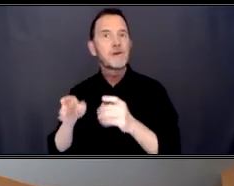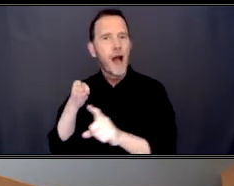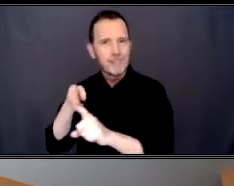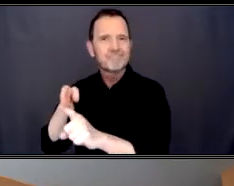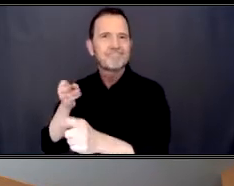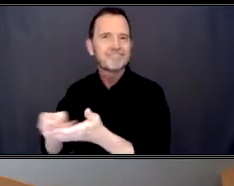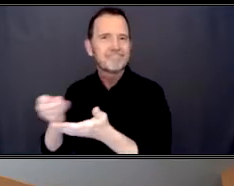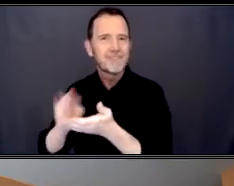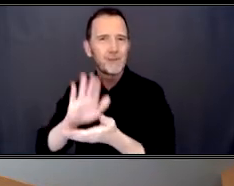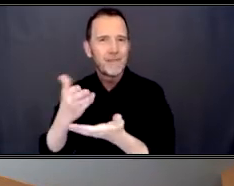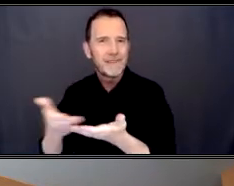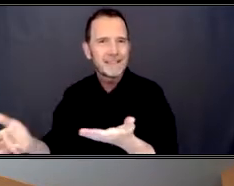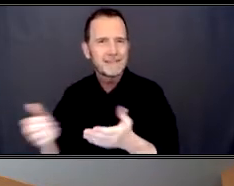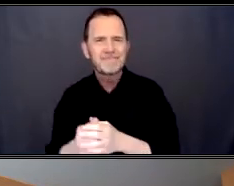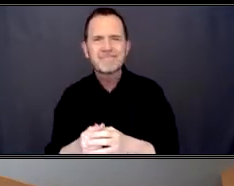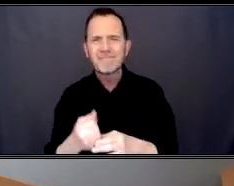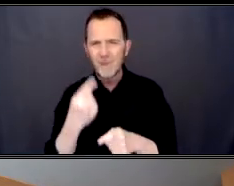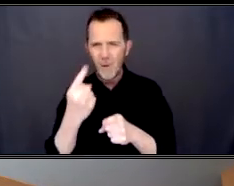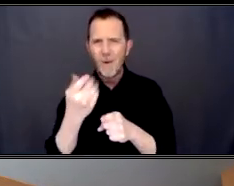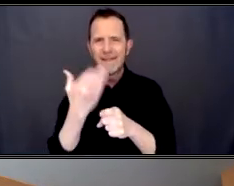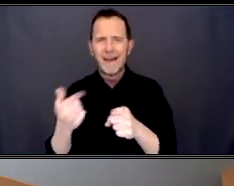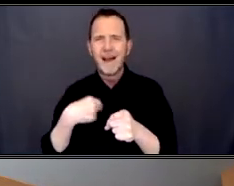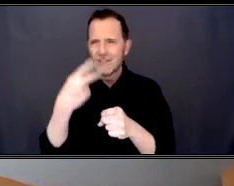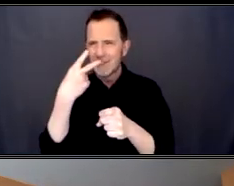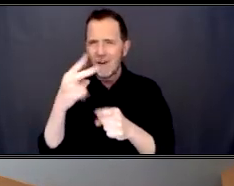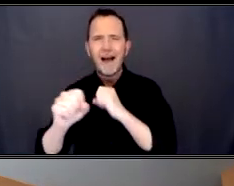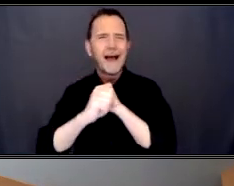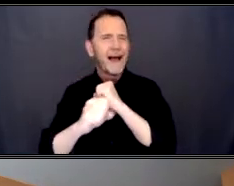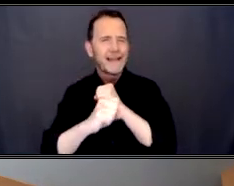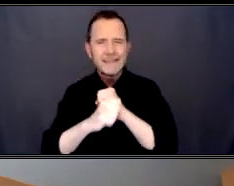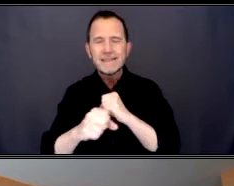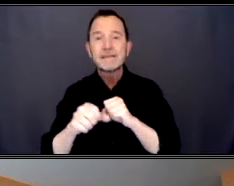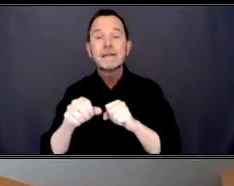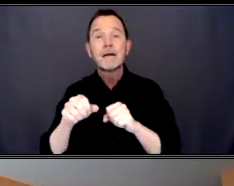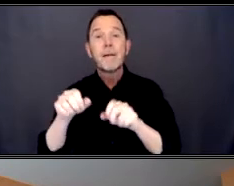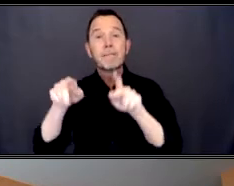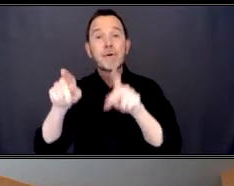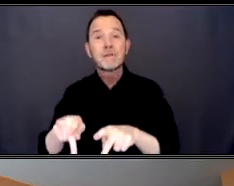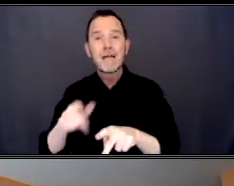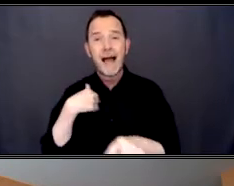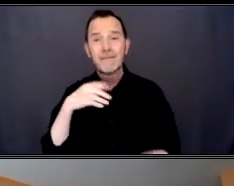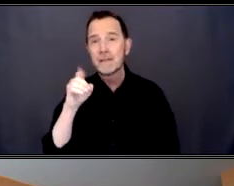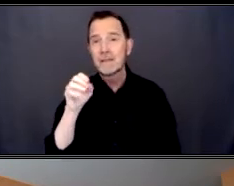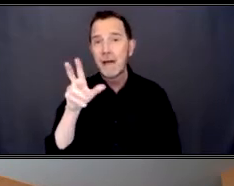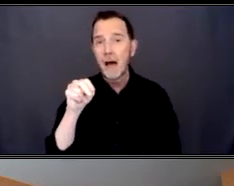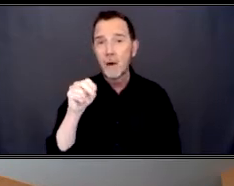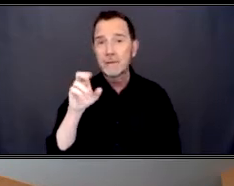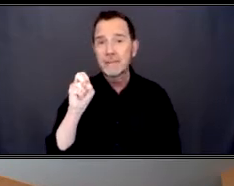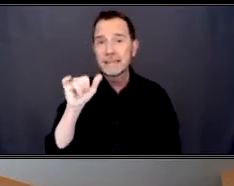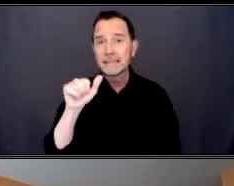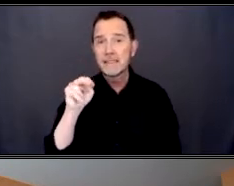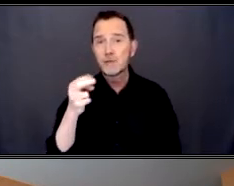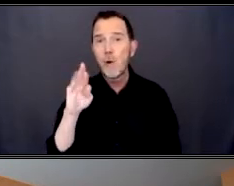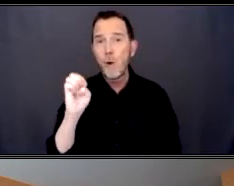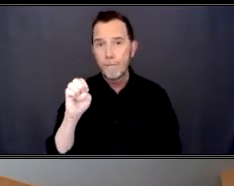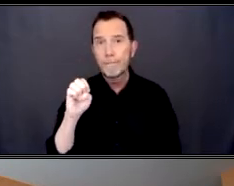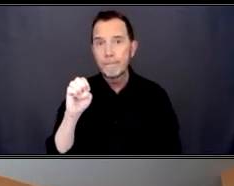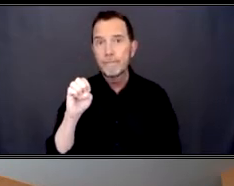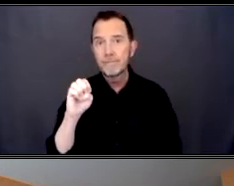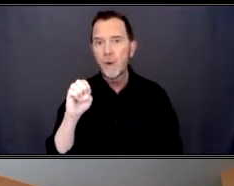not coming during disability awareness. It was actually part of our regular marketing. And the reaction that